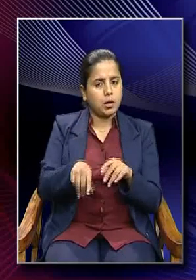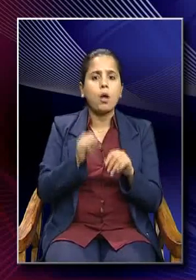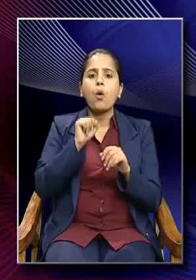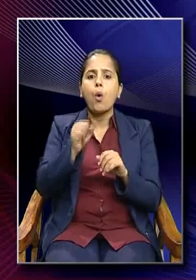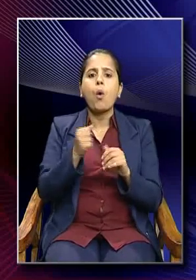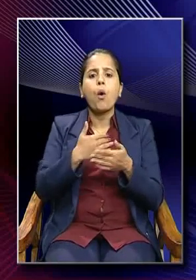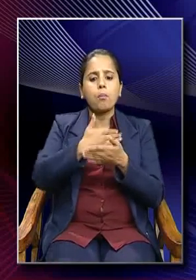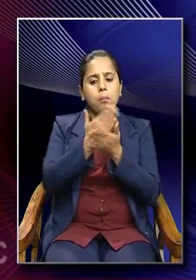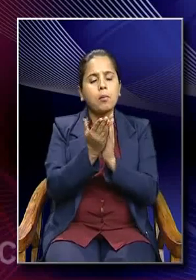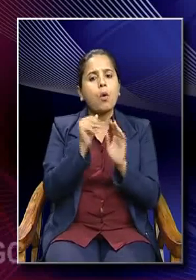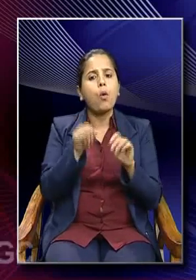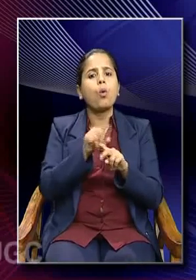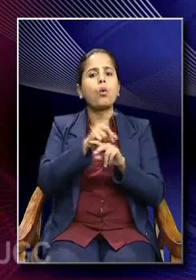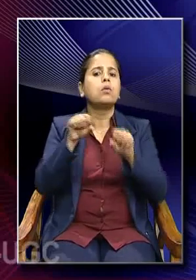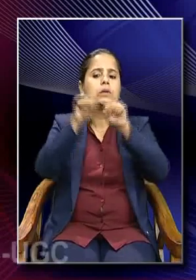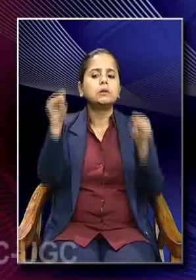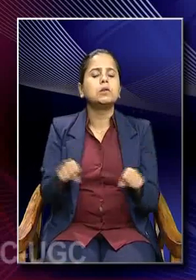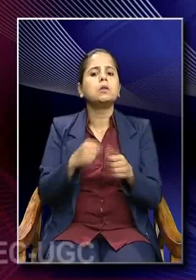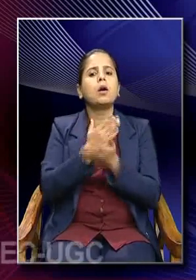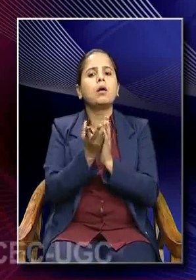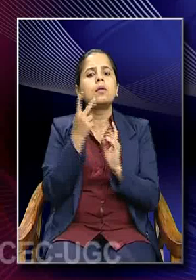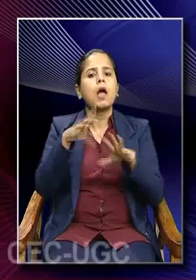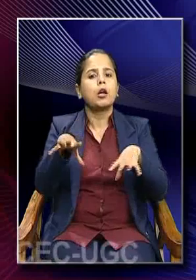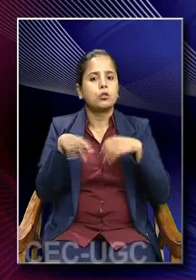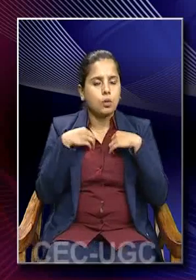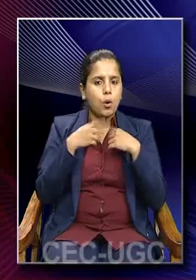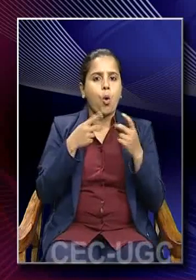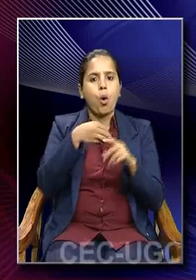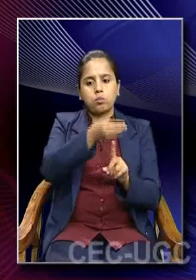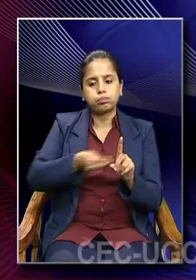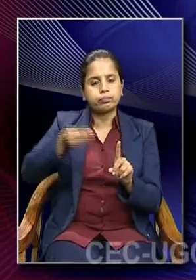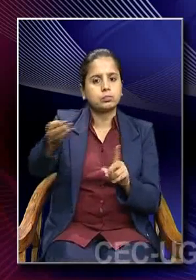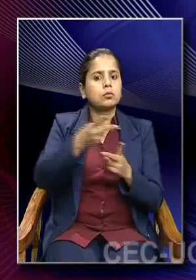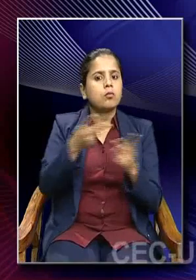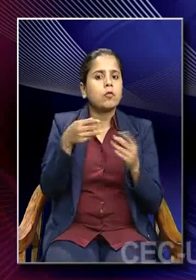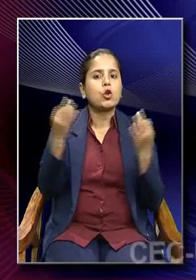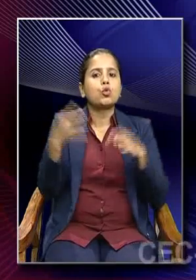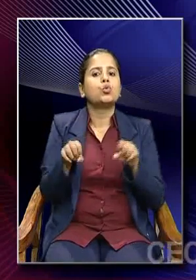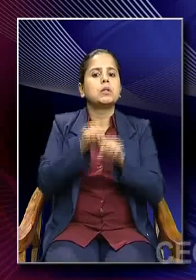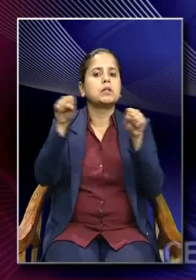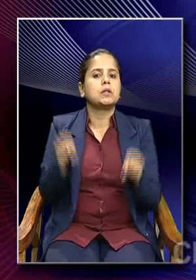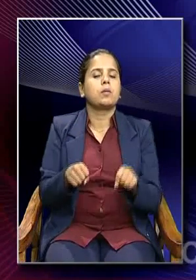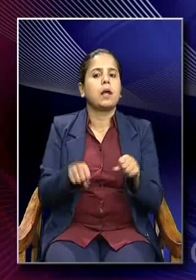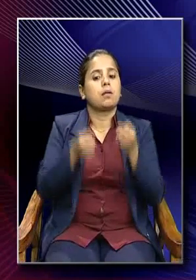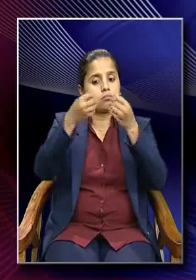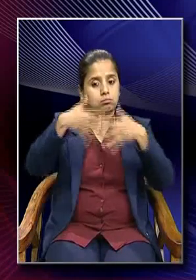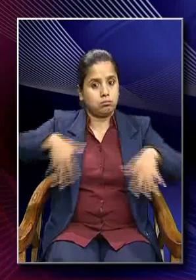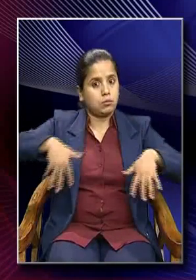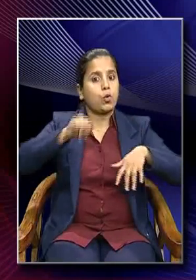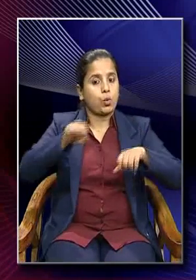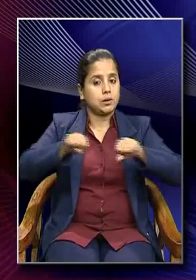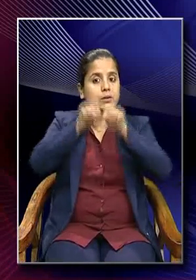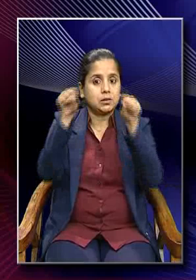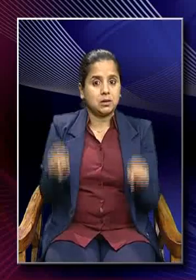demand governs the adoption and deployment of such a new system, which is a decentralized system. So